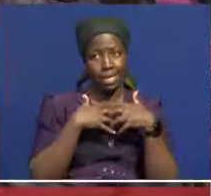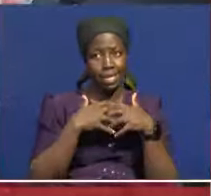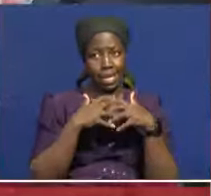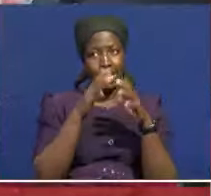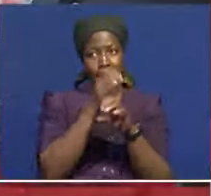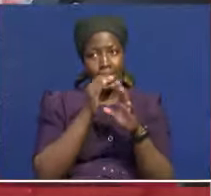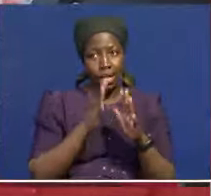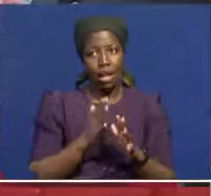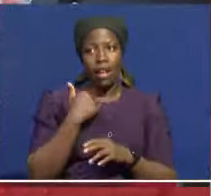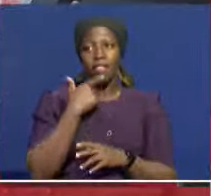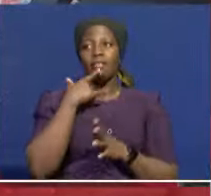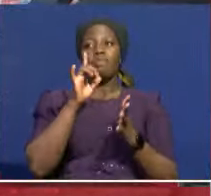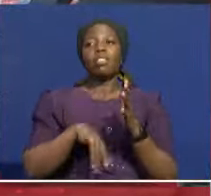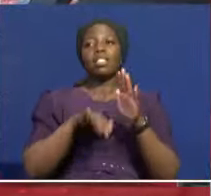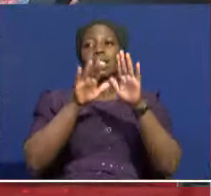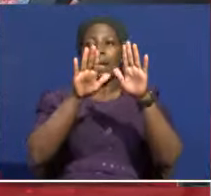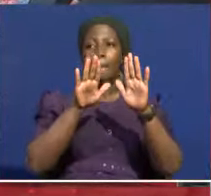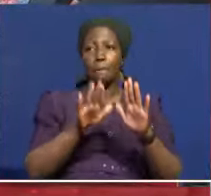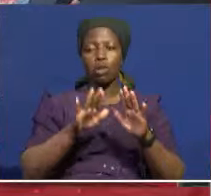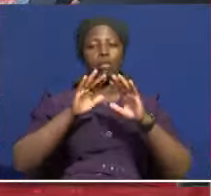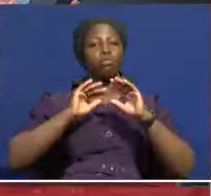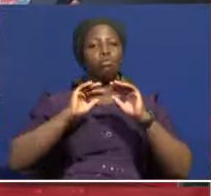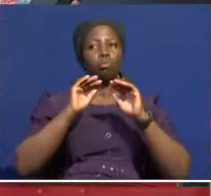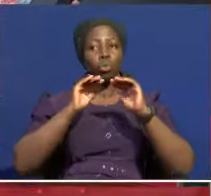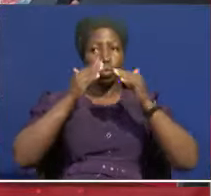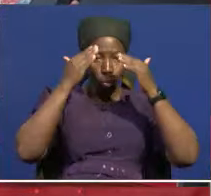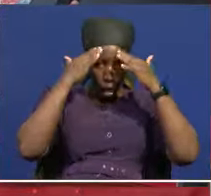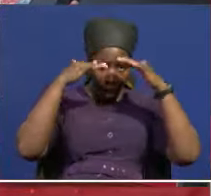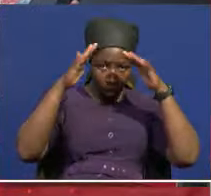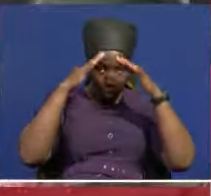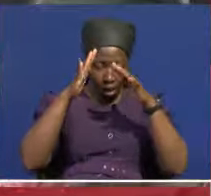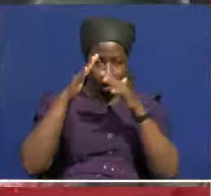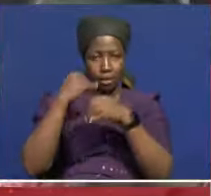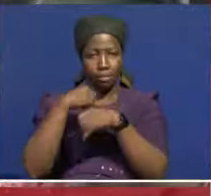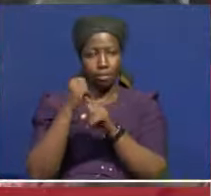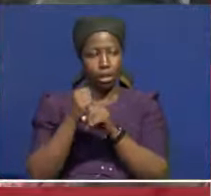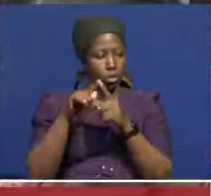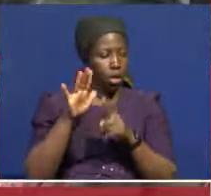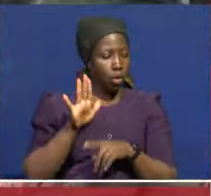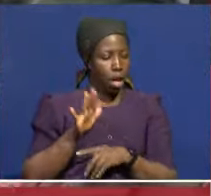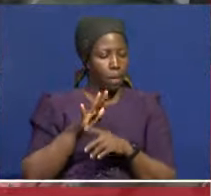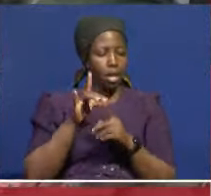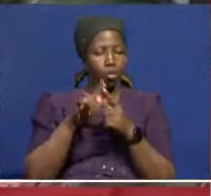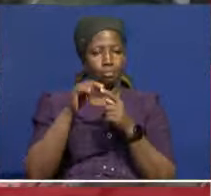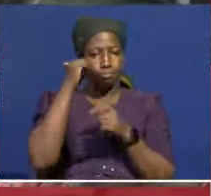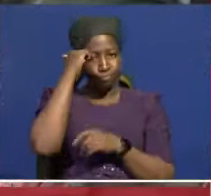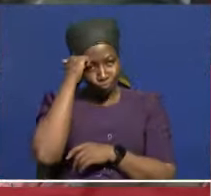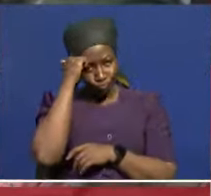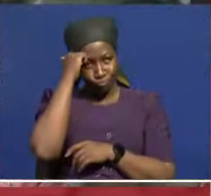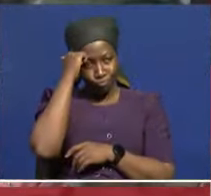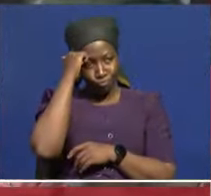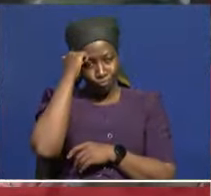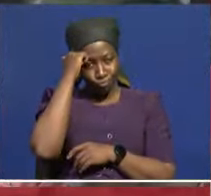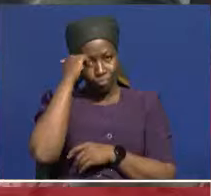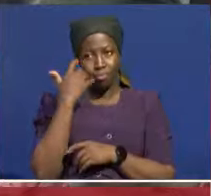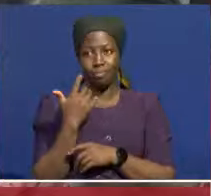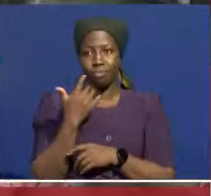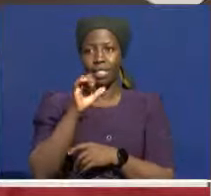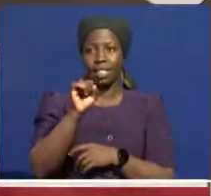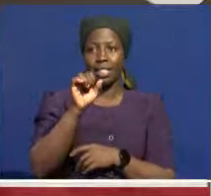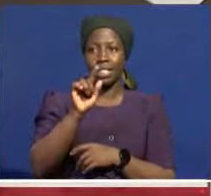ya kuhamasisha wanawake zaidi kusomea kozi zinazohusisha sayansi, teknolojia, uhandisi na hisabati, almaarufu kozi